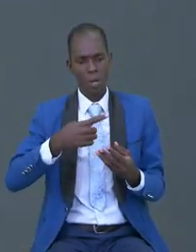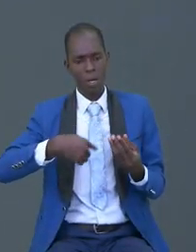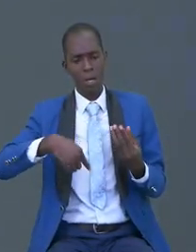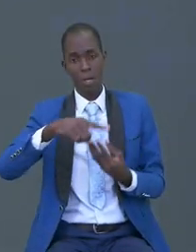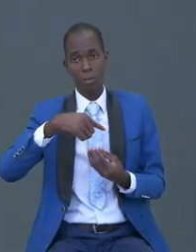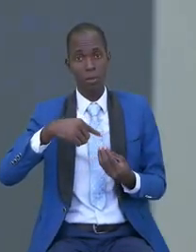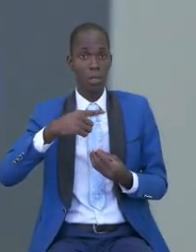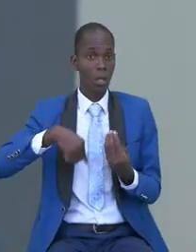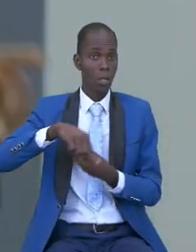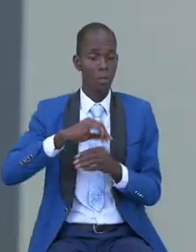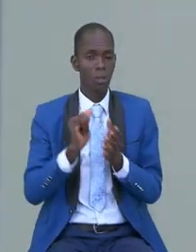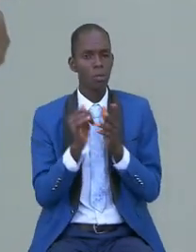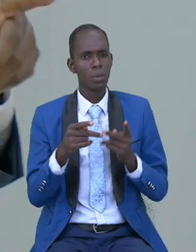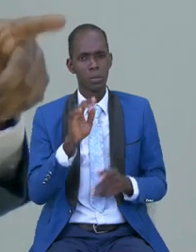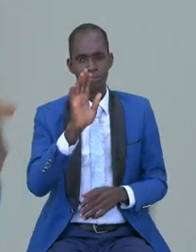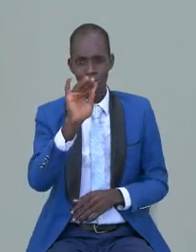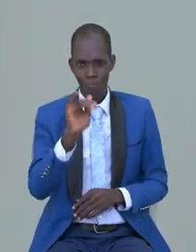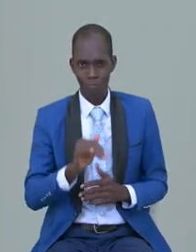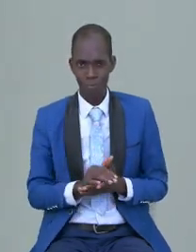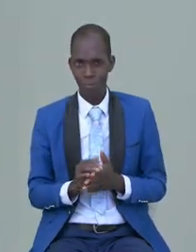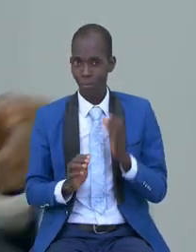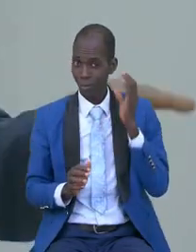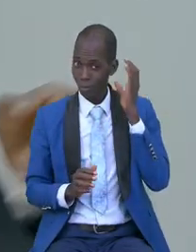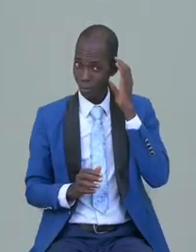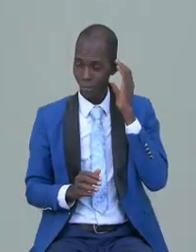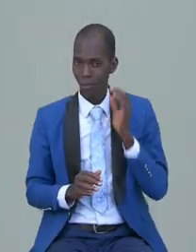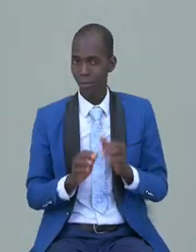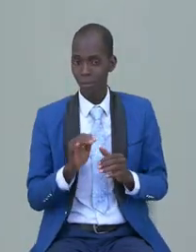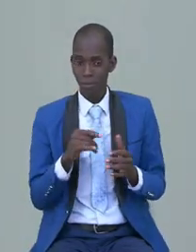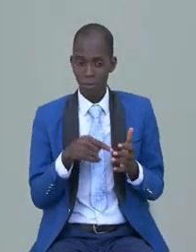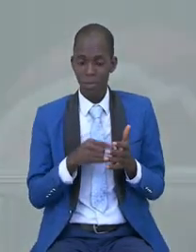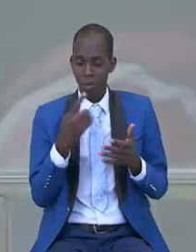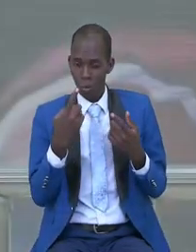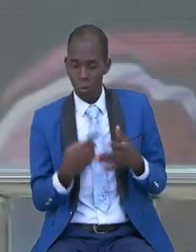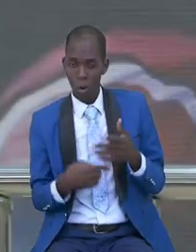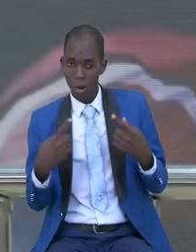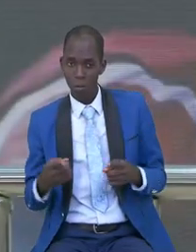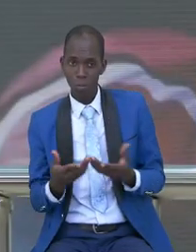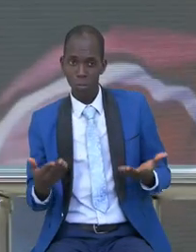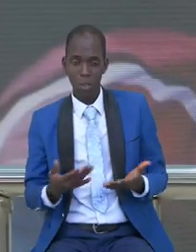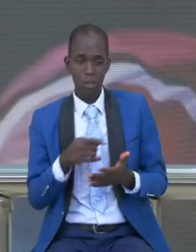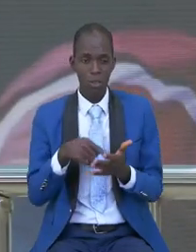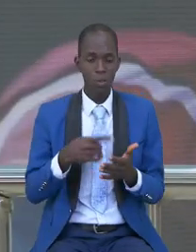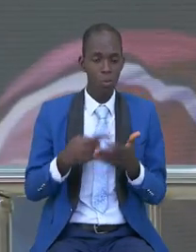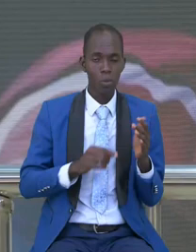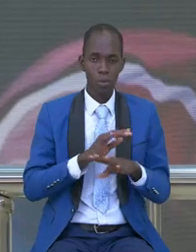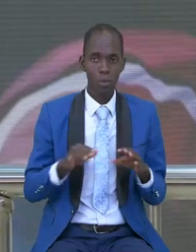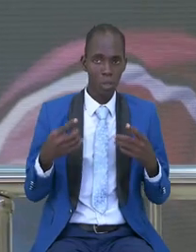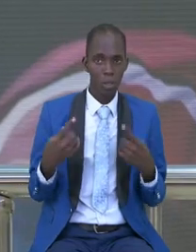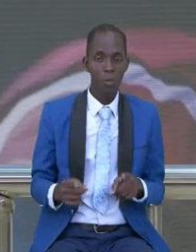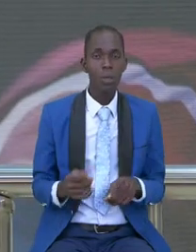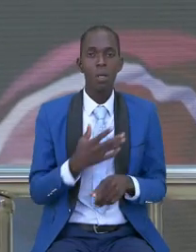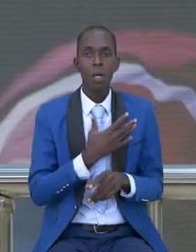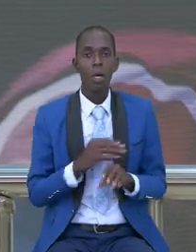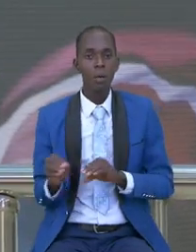come, come. Here, this is what happens, this is what does not happen. And you put, you know, panic and